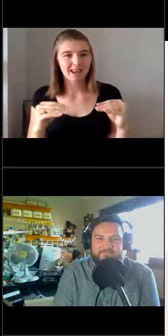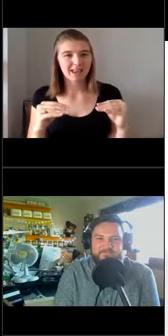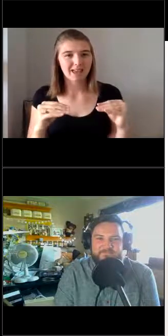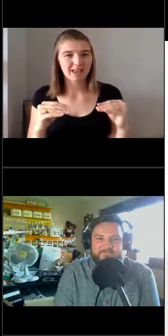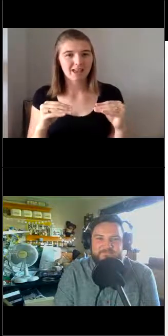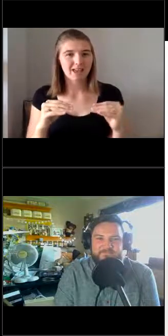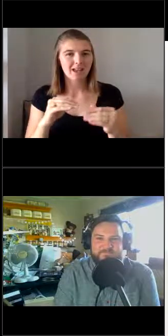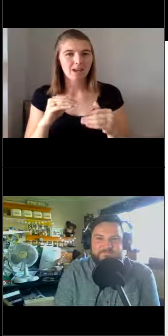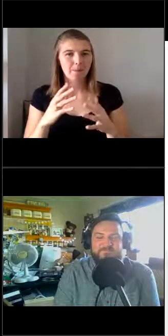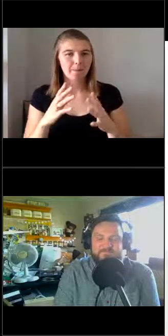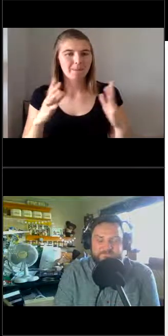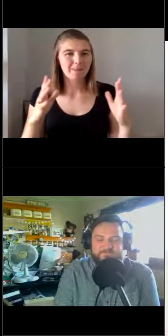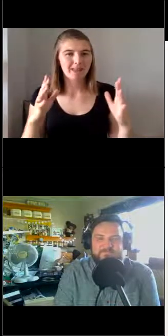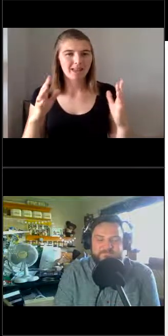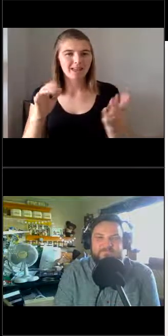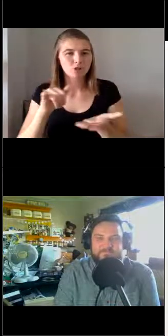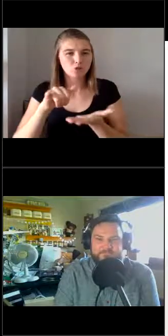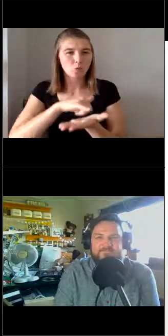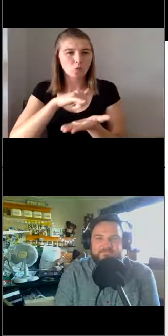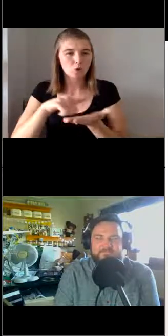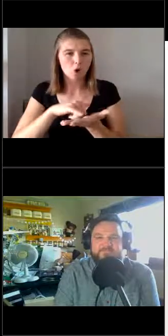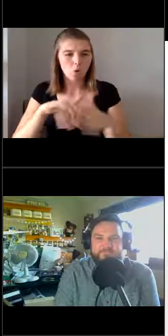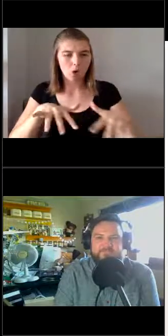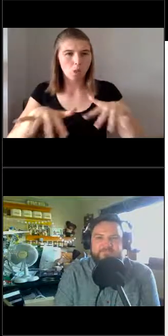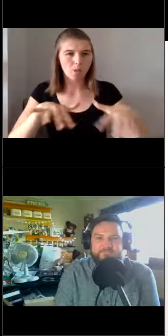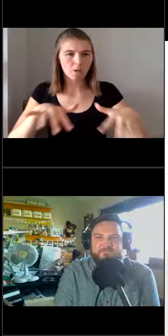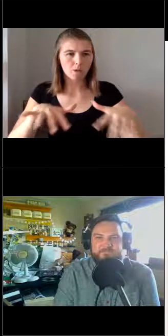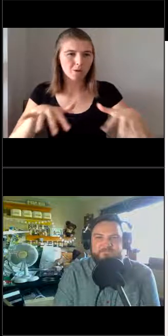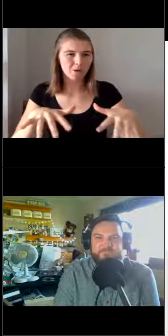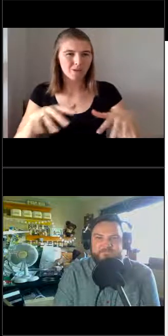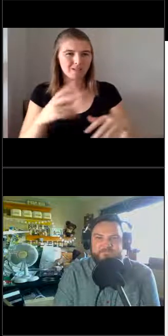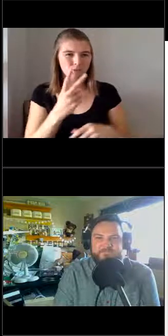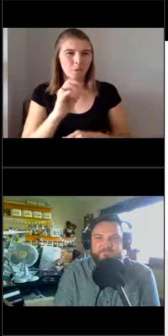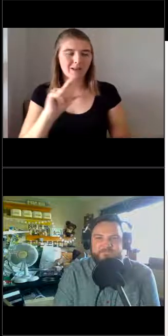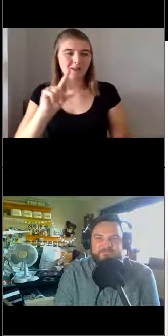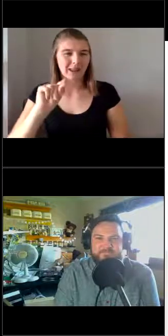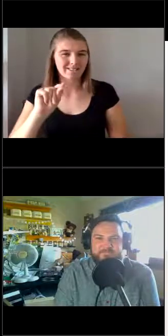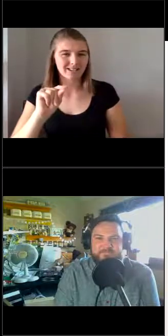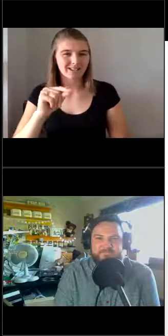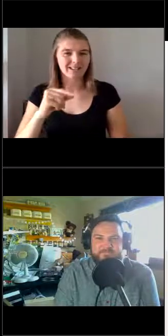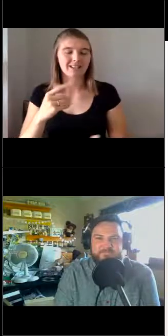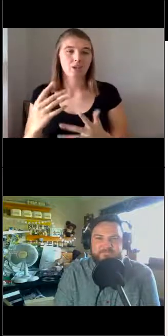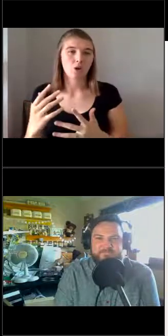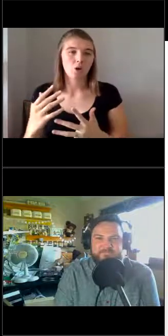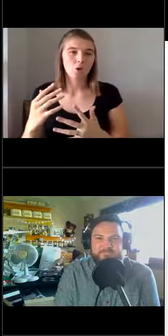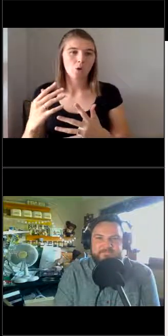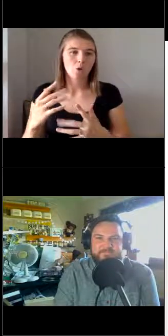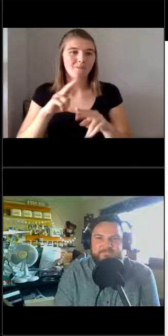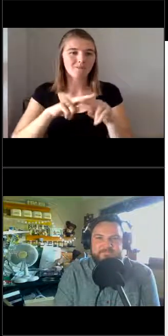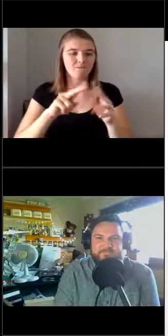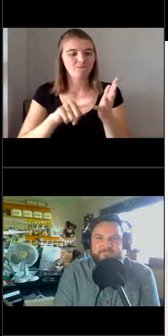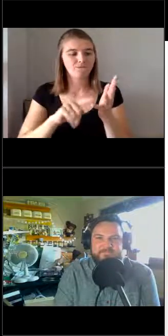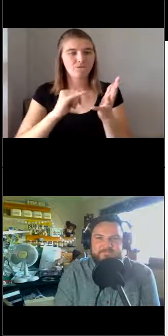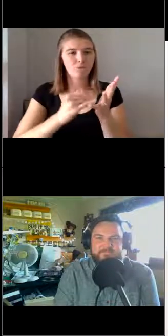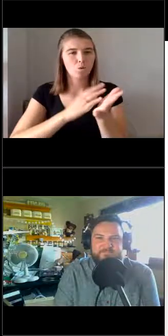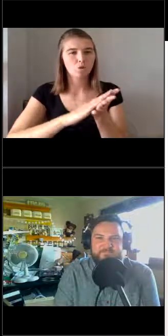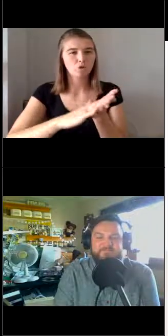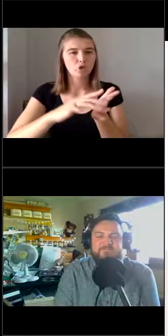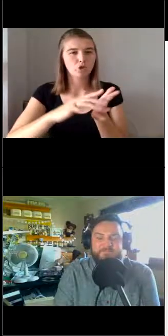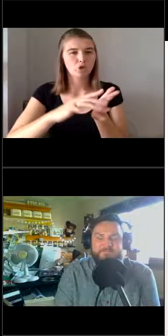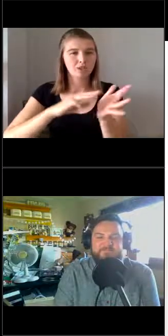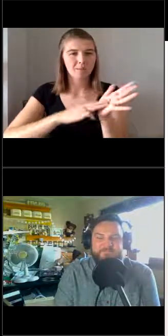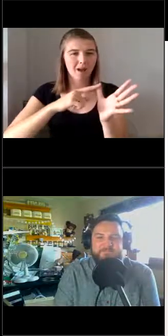March 11 earthquake. So we had the earthquake and the Fukushima radiation, as well as the tsunami. So